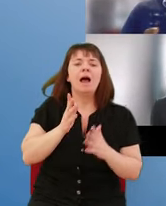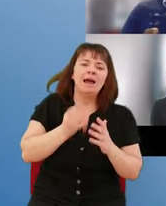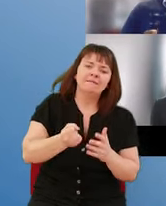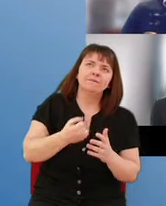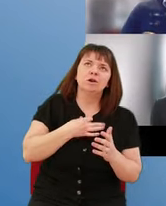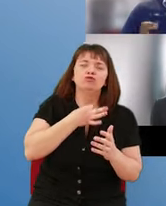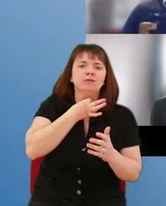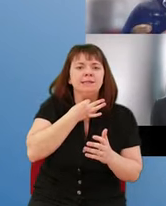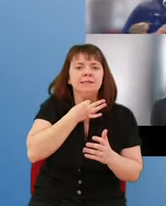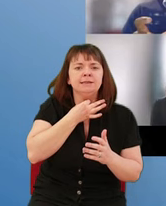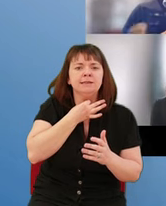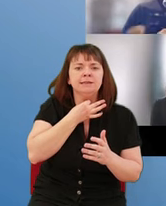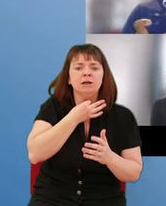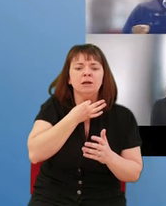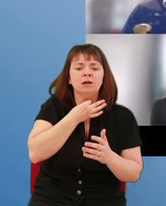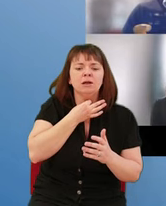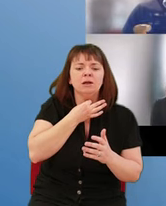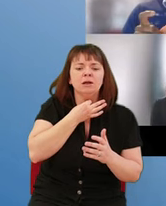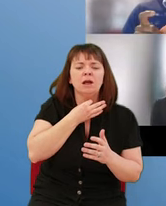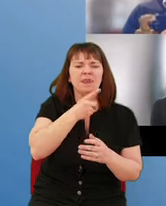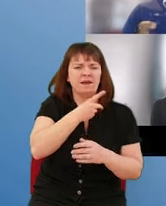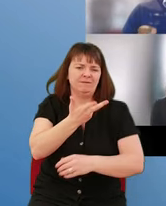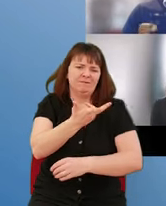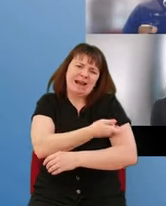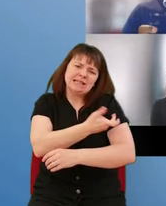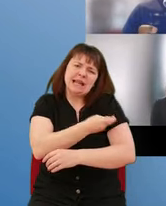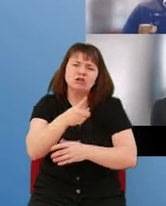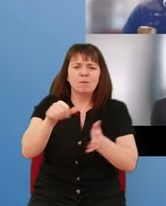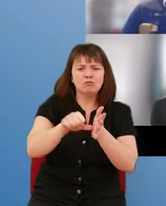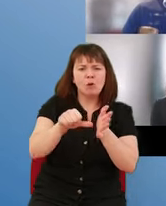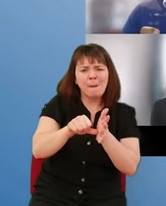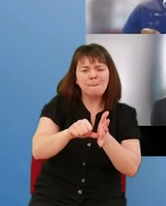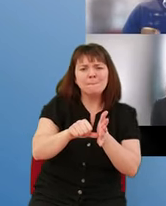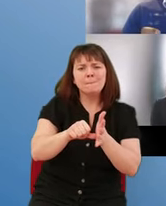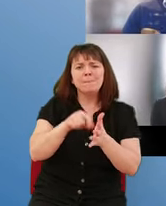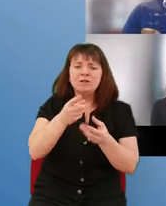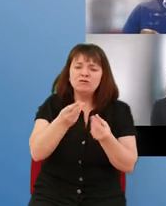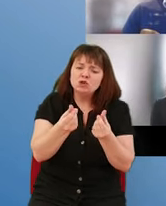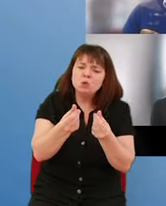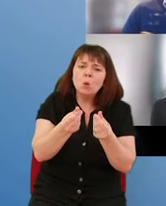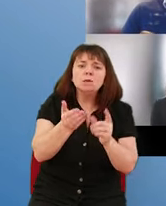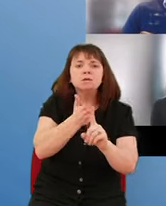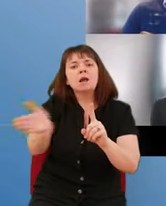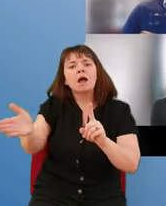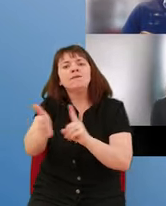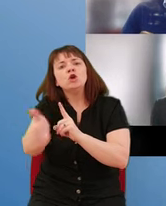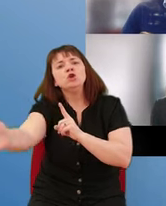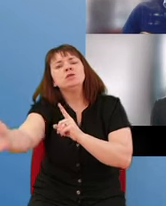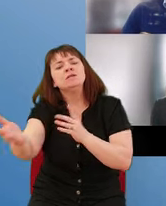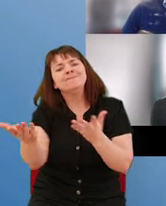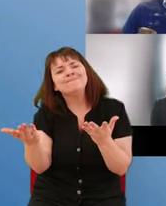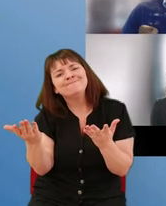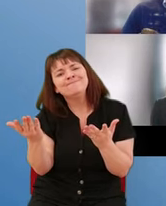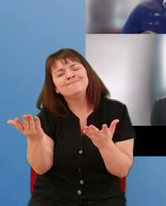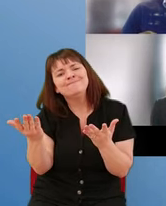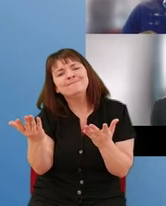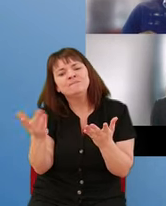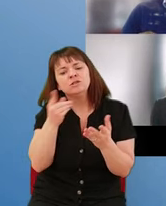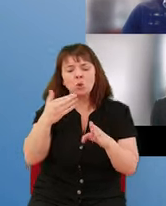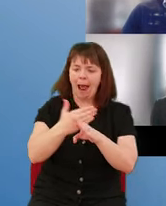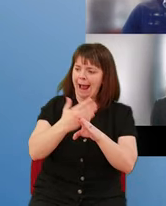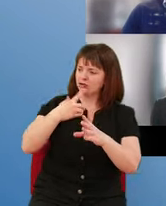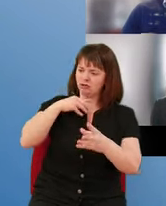diverted, and to actually work out how or the impact of that diversion is very difficult at the moment. But what